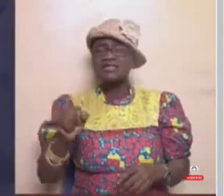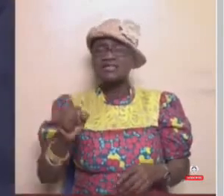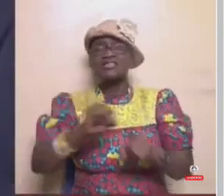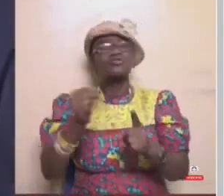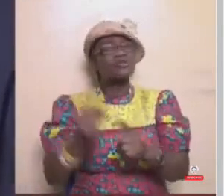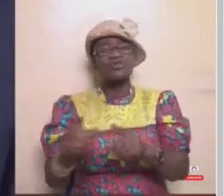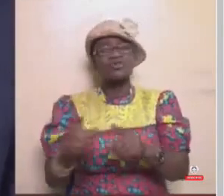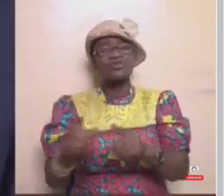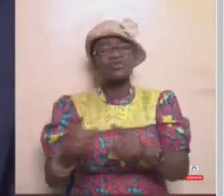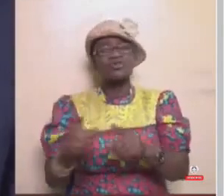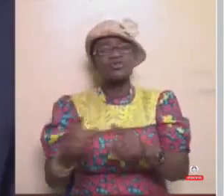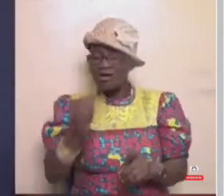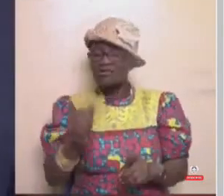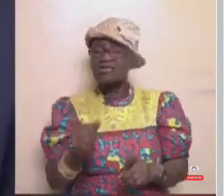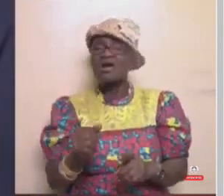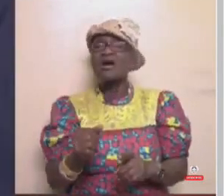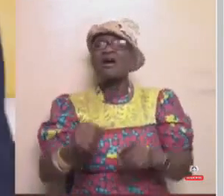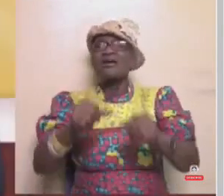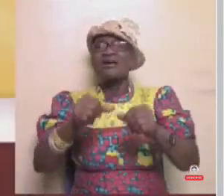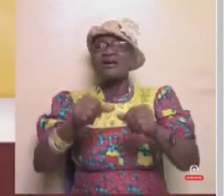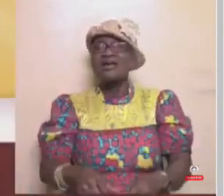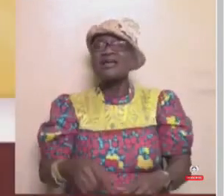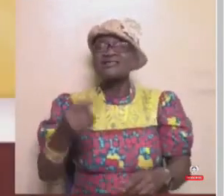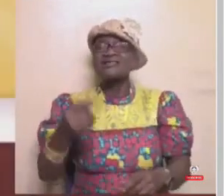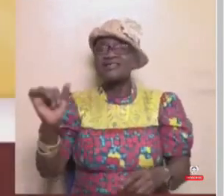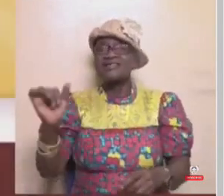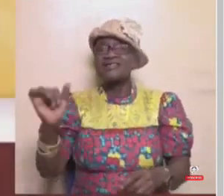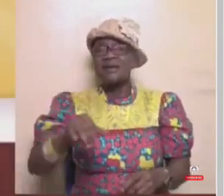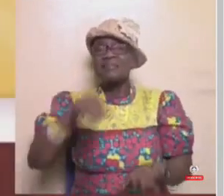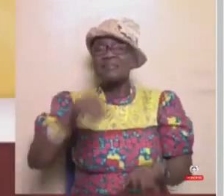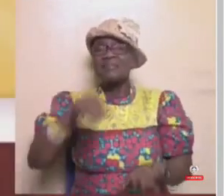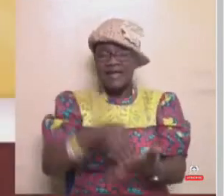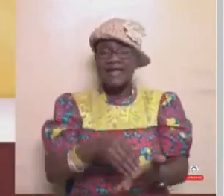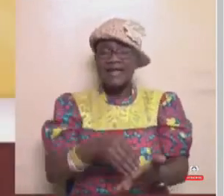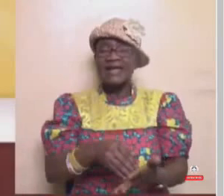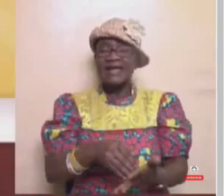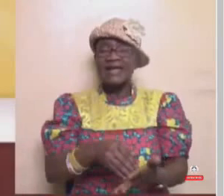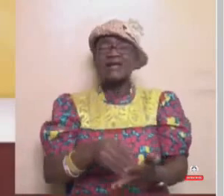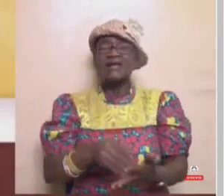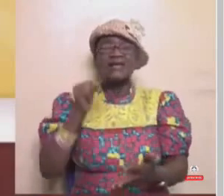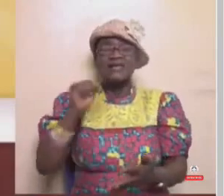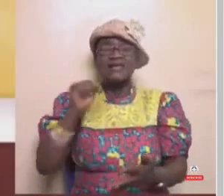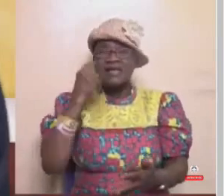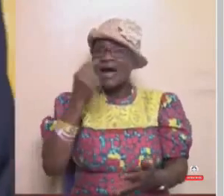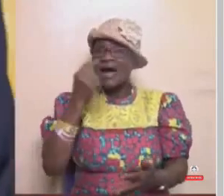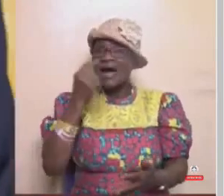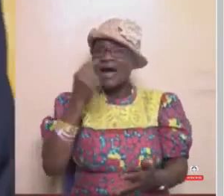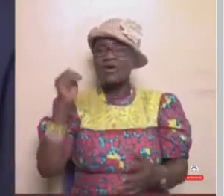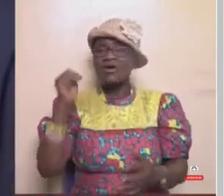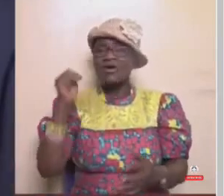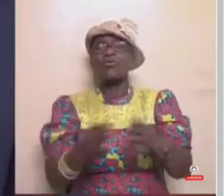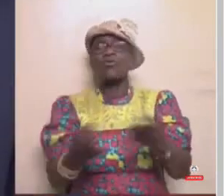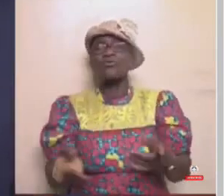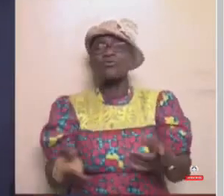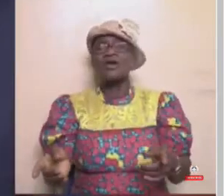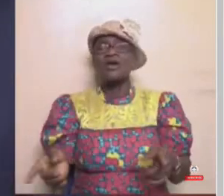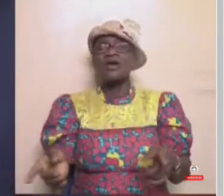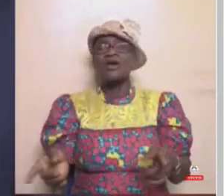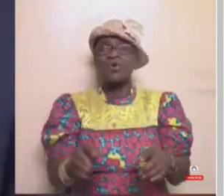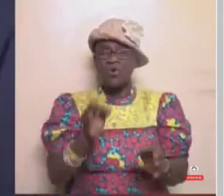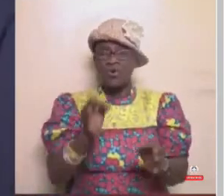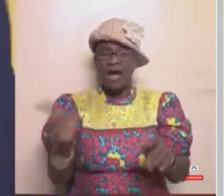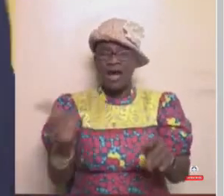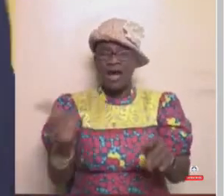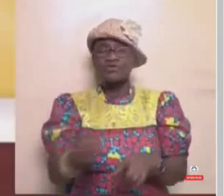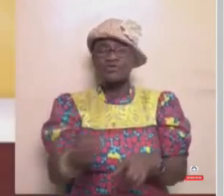his sight back. As you do something about your situation today, and as we cry to God, God will answer us in